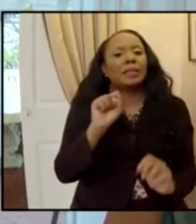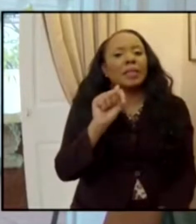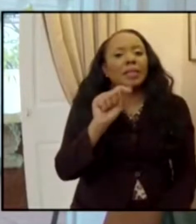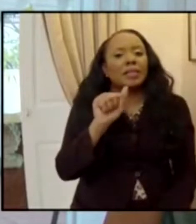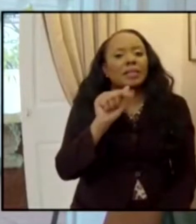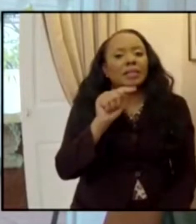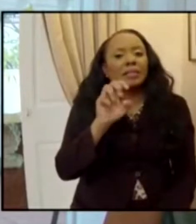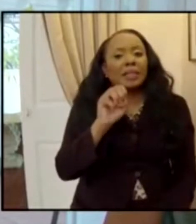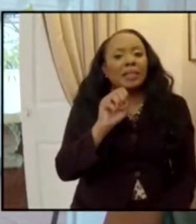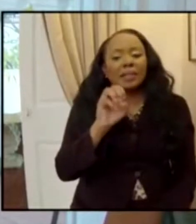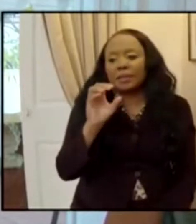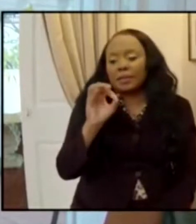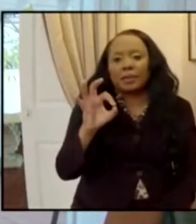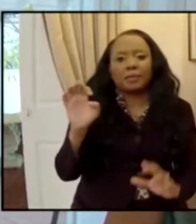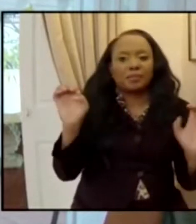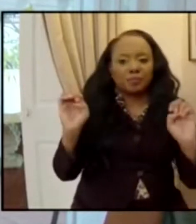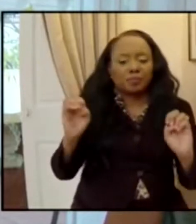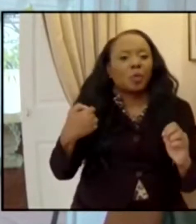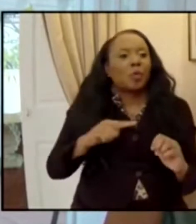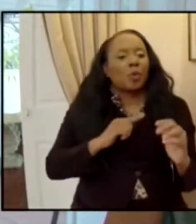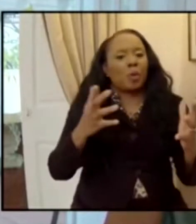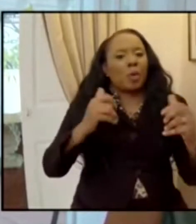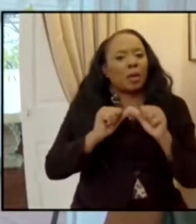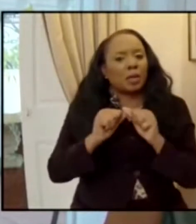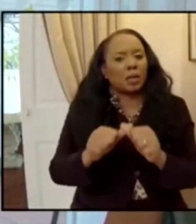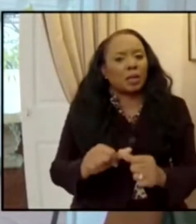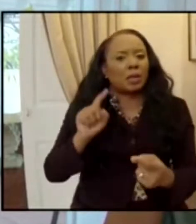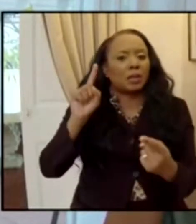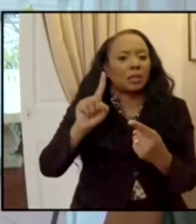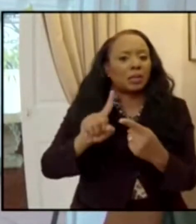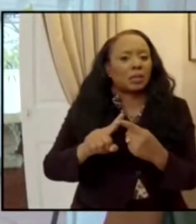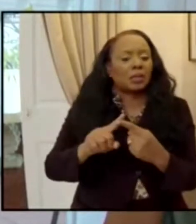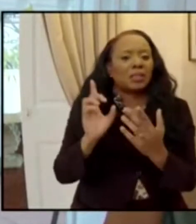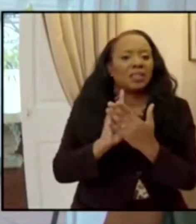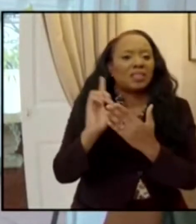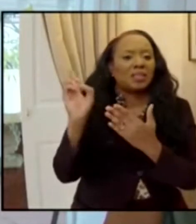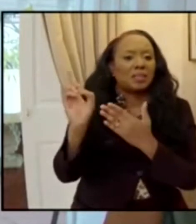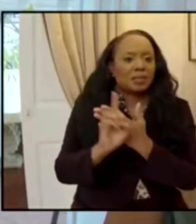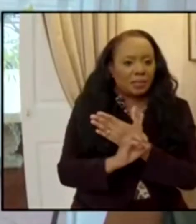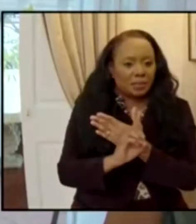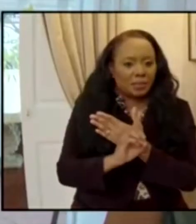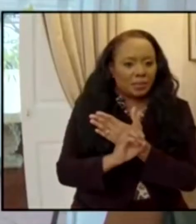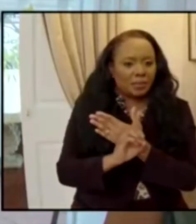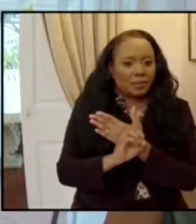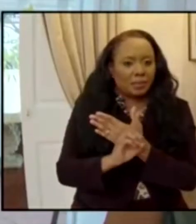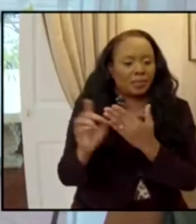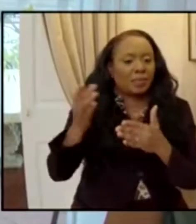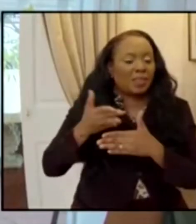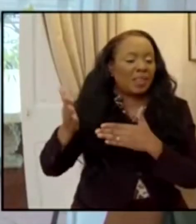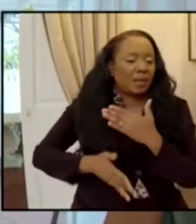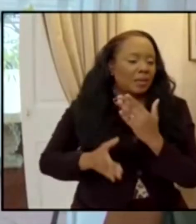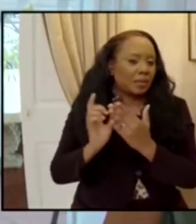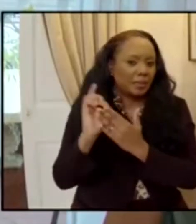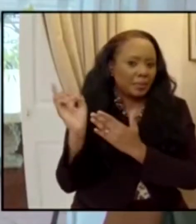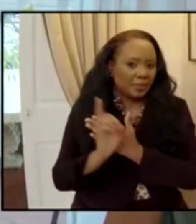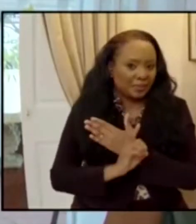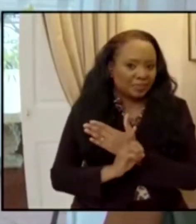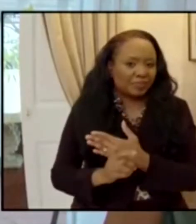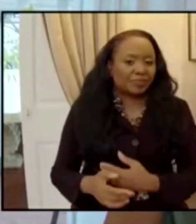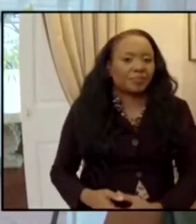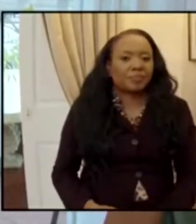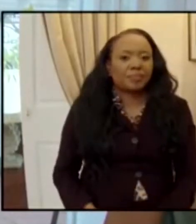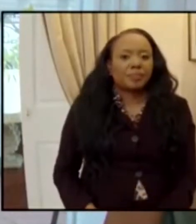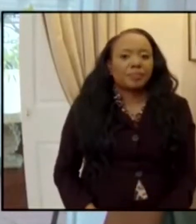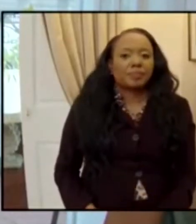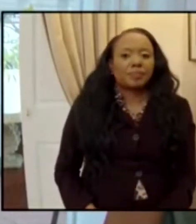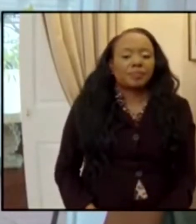this month, agreed to extend the state of emergency until the 21st of December. And that gives us